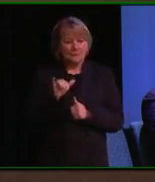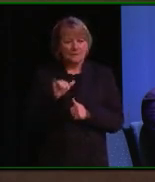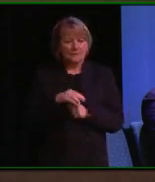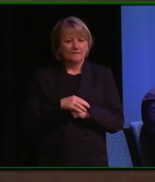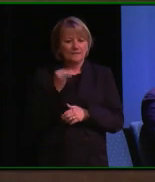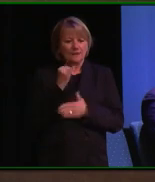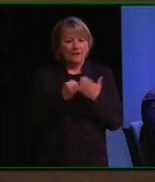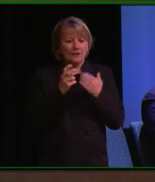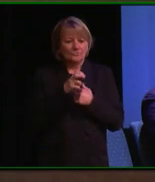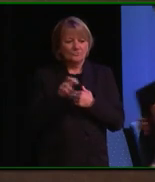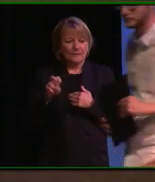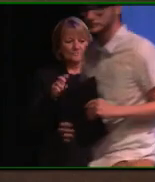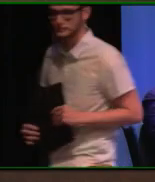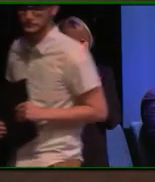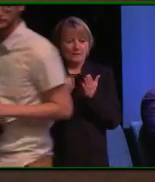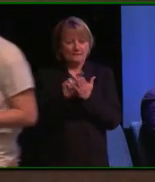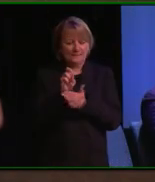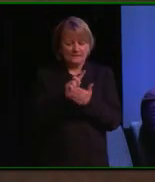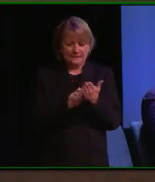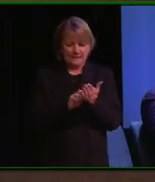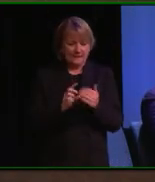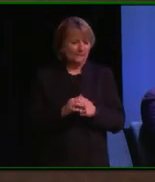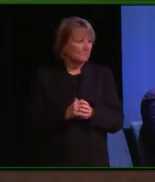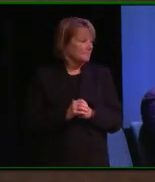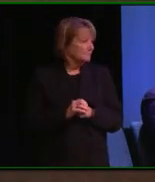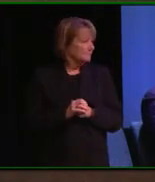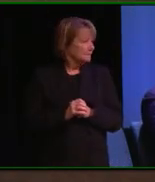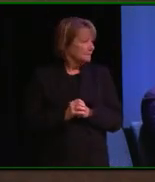Transfer, Graphic Design.